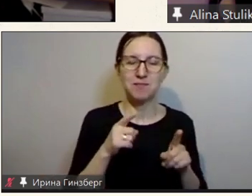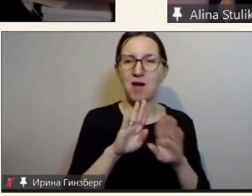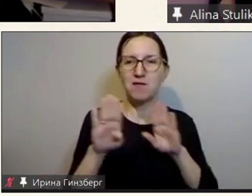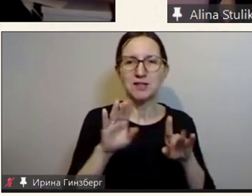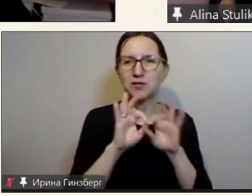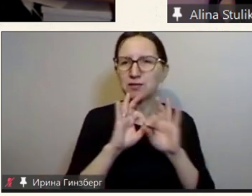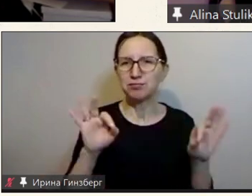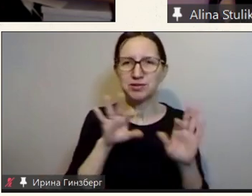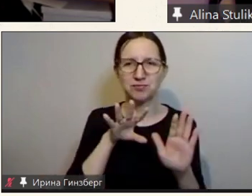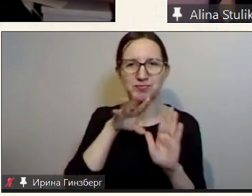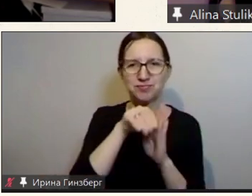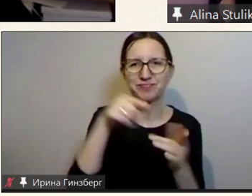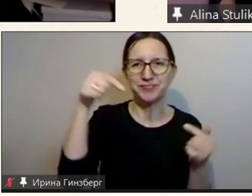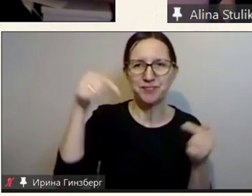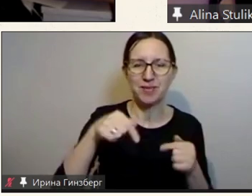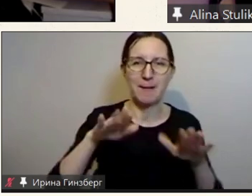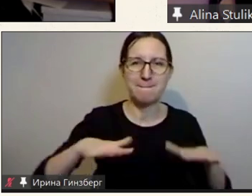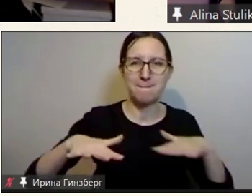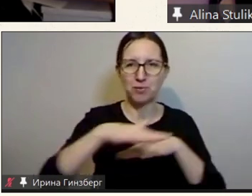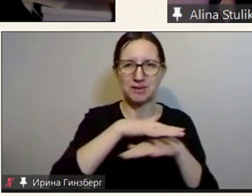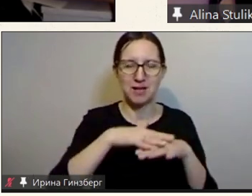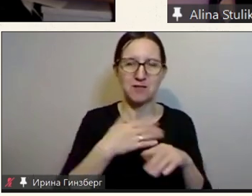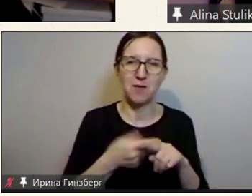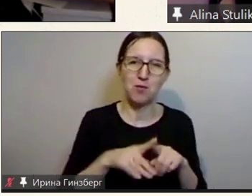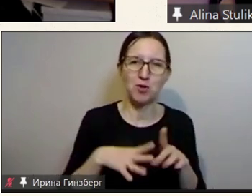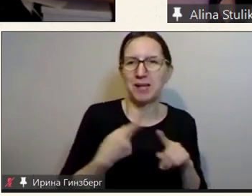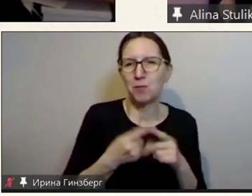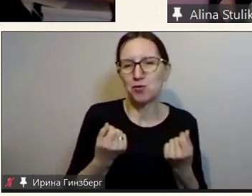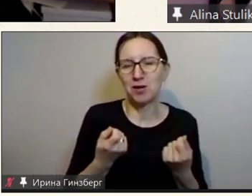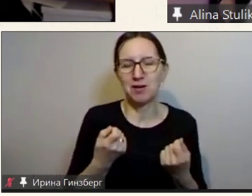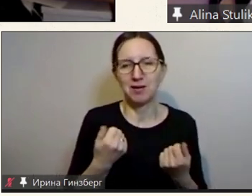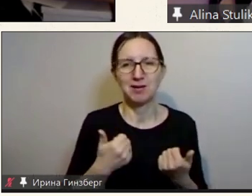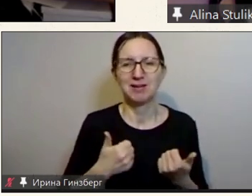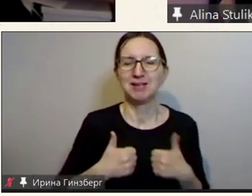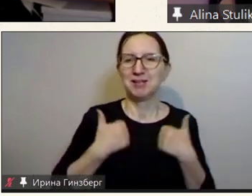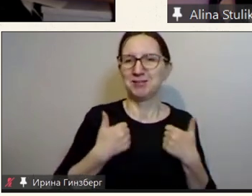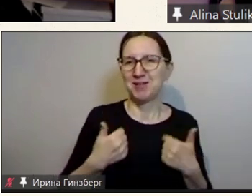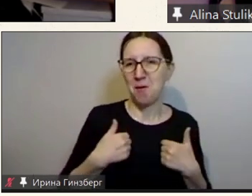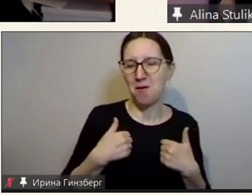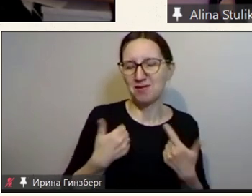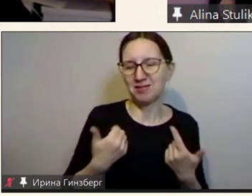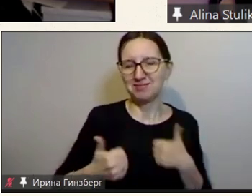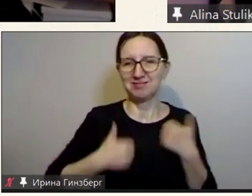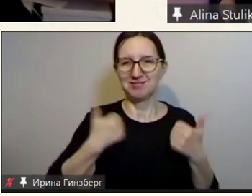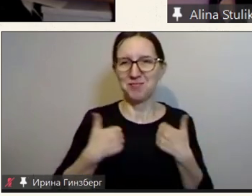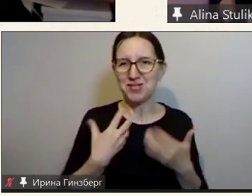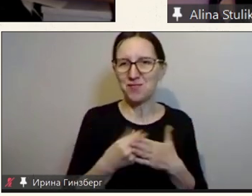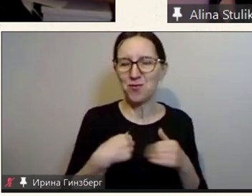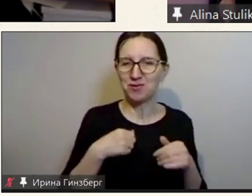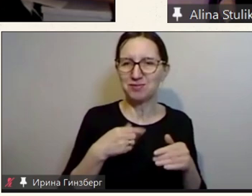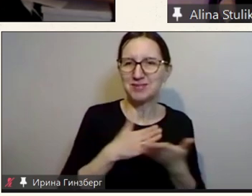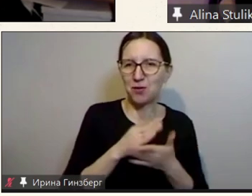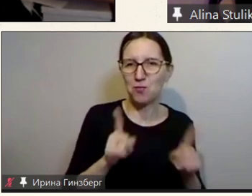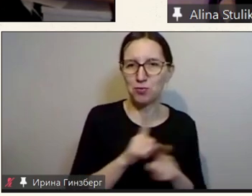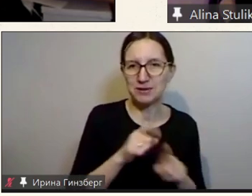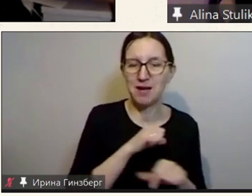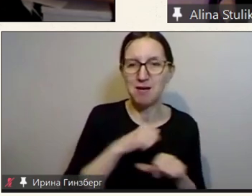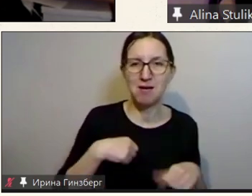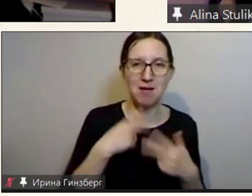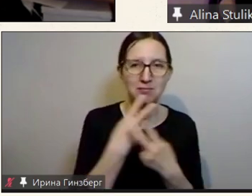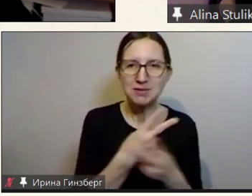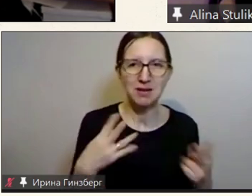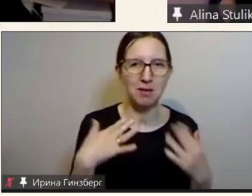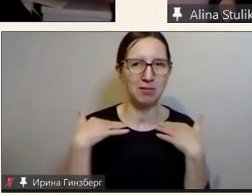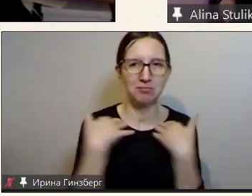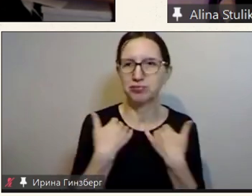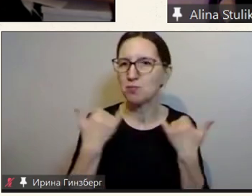earlier. The space works greatly with the exhibition. Of course, that seems not really